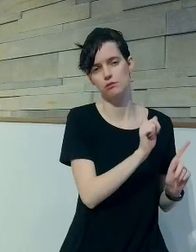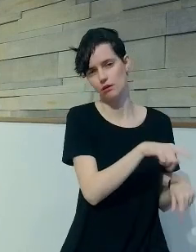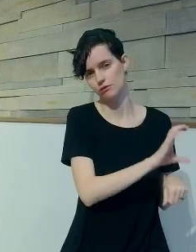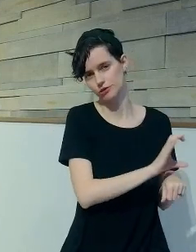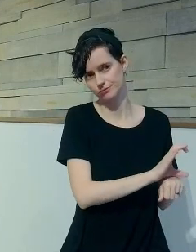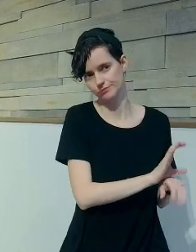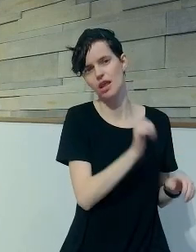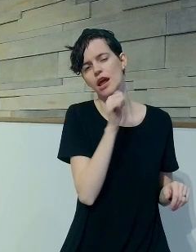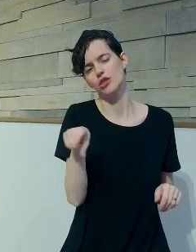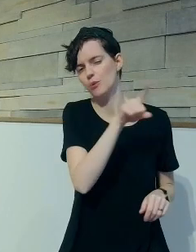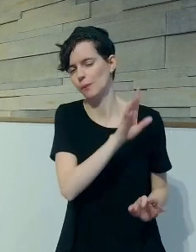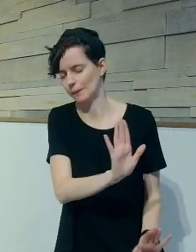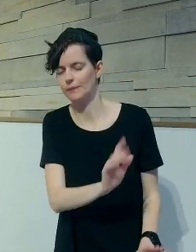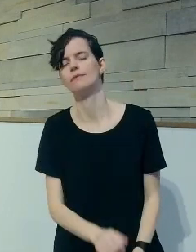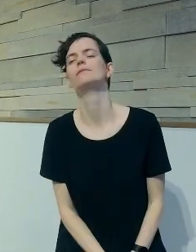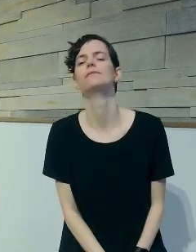hit and miss, all right? No, not y'all.